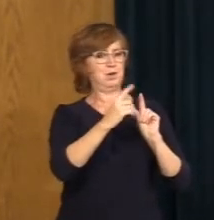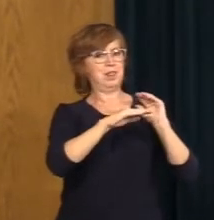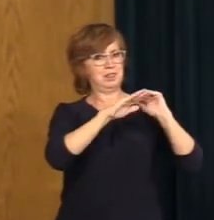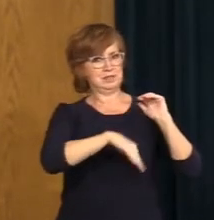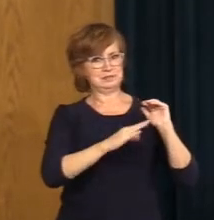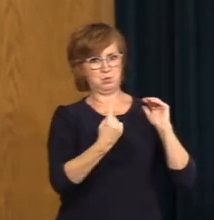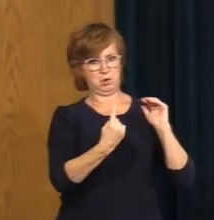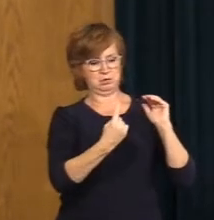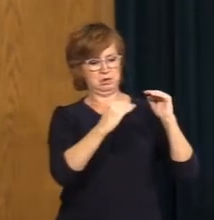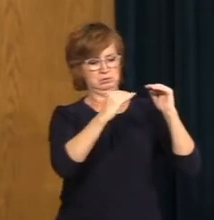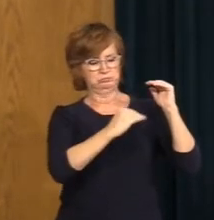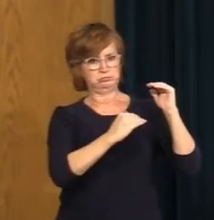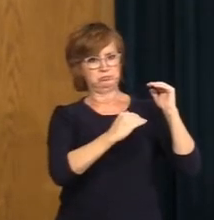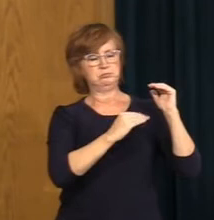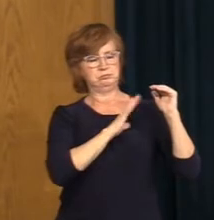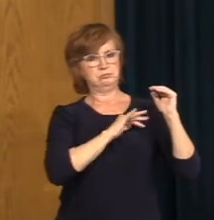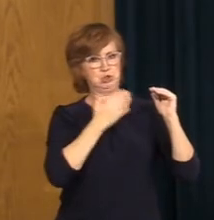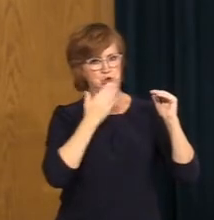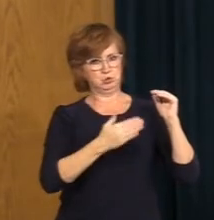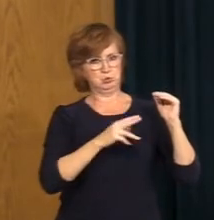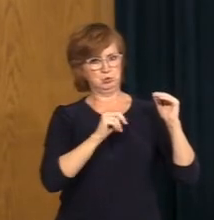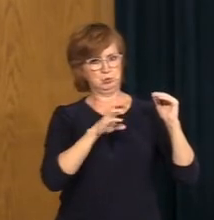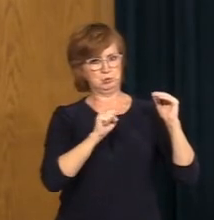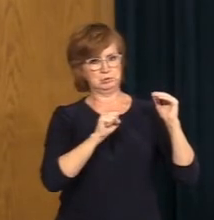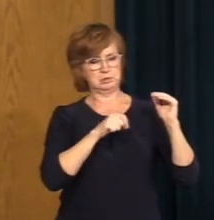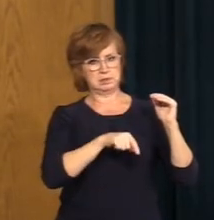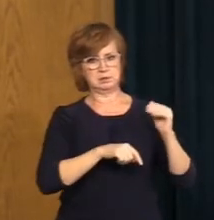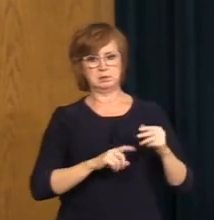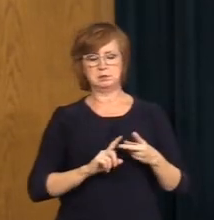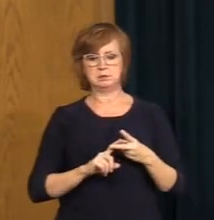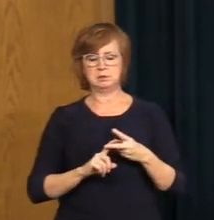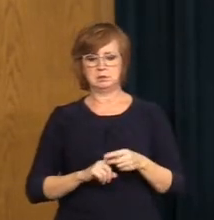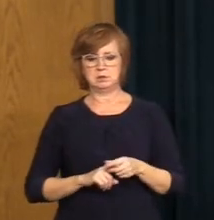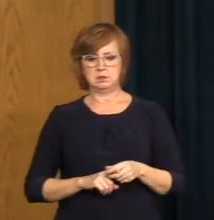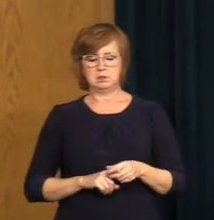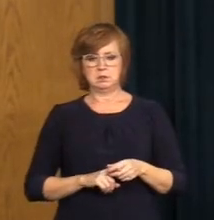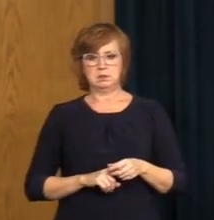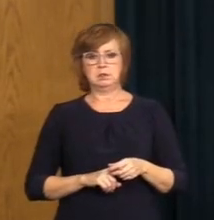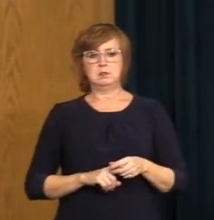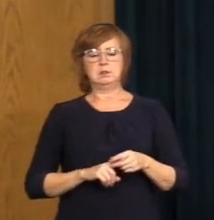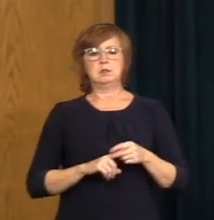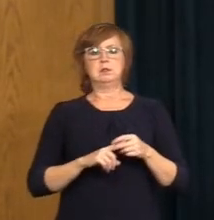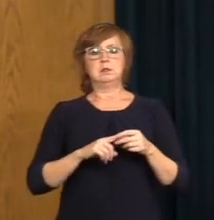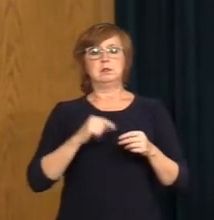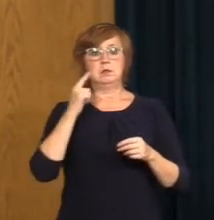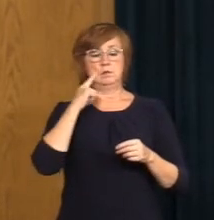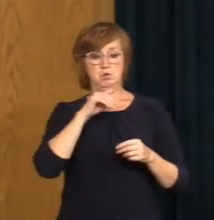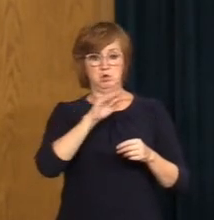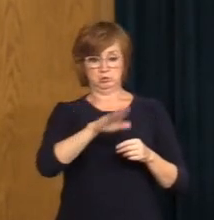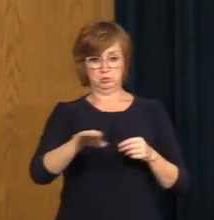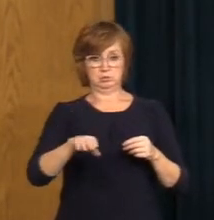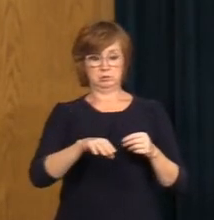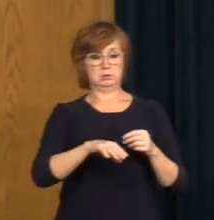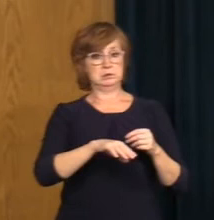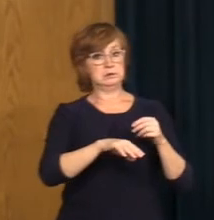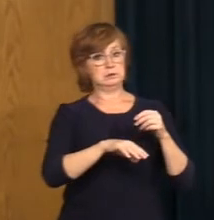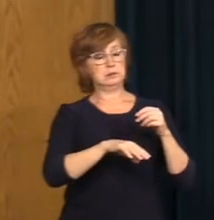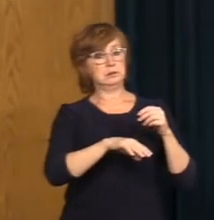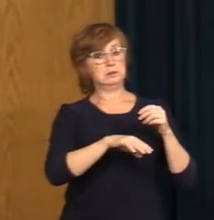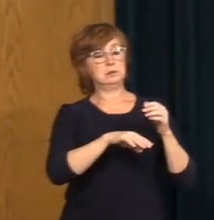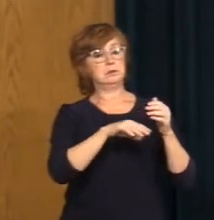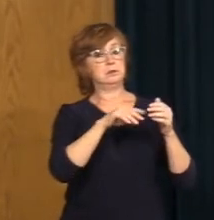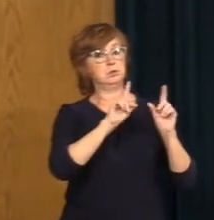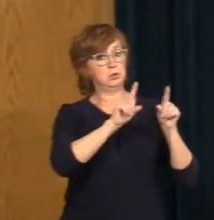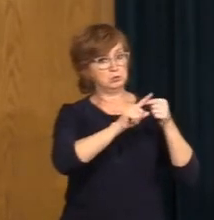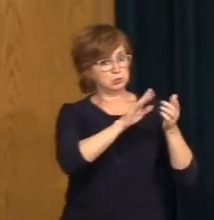website, list testing rates and test positivity in children, school-age children. That's around 0.3 to 0.5. So again,